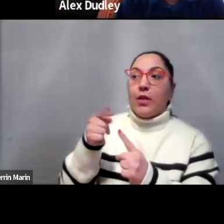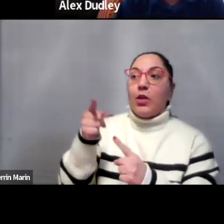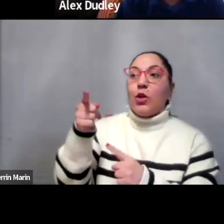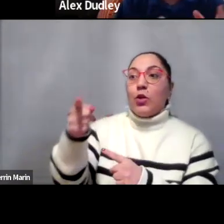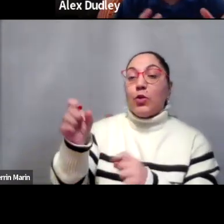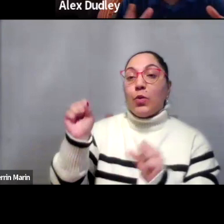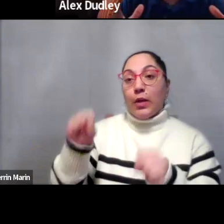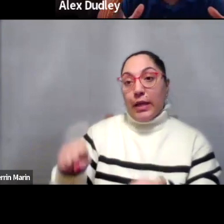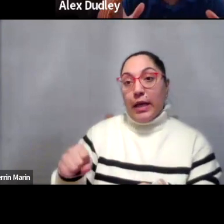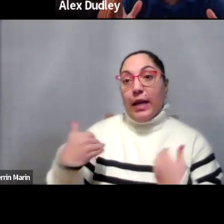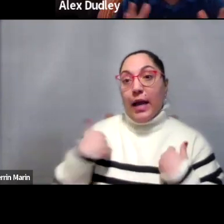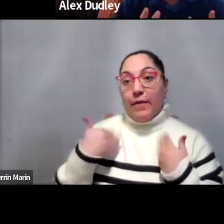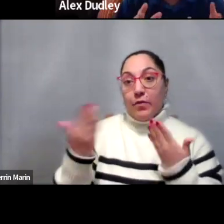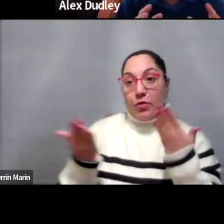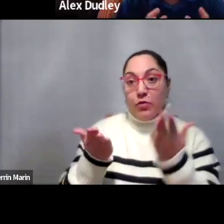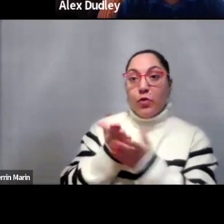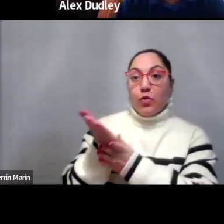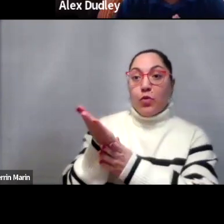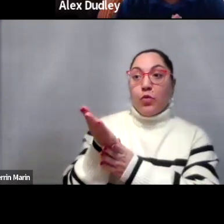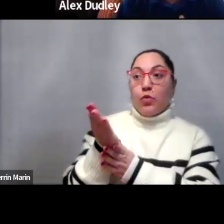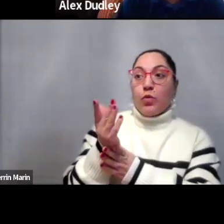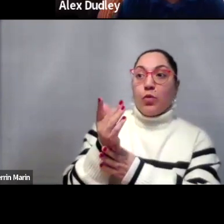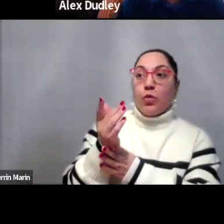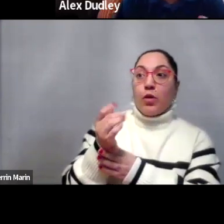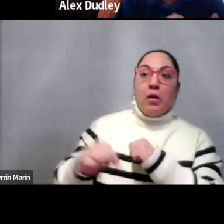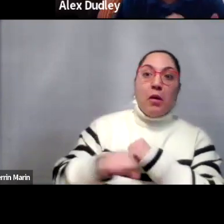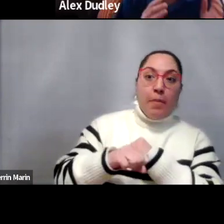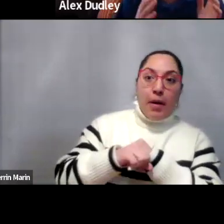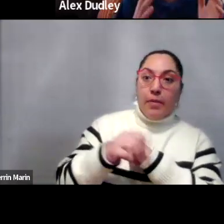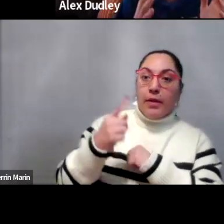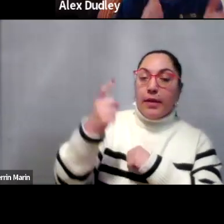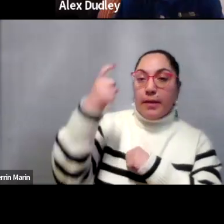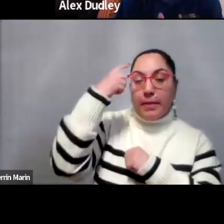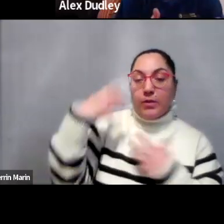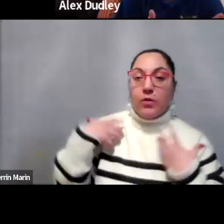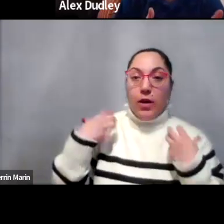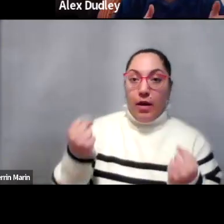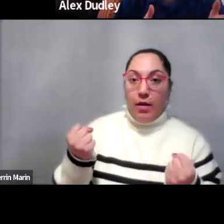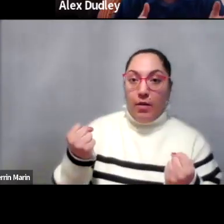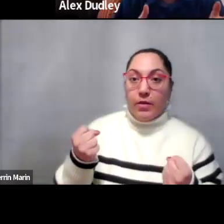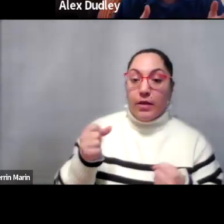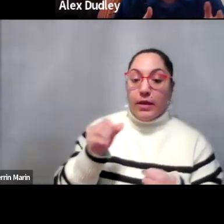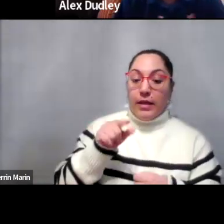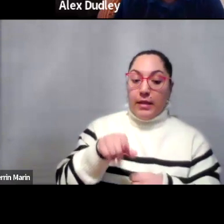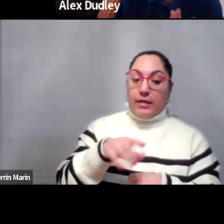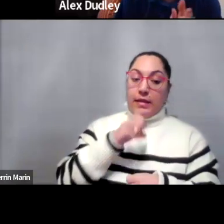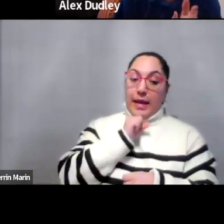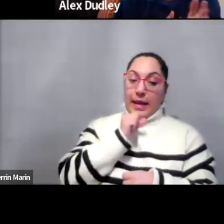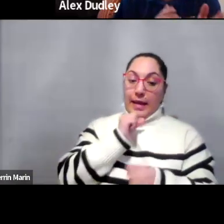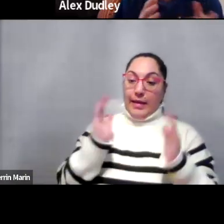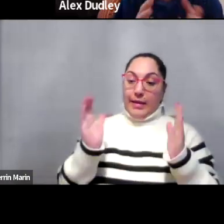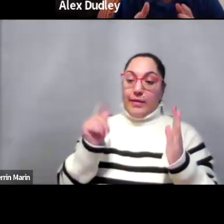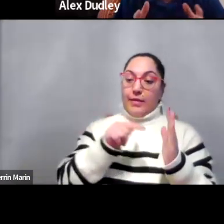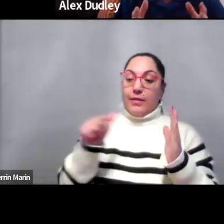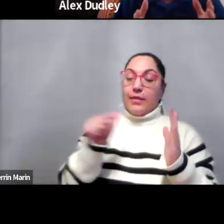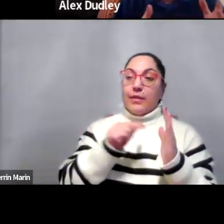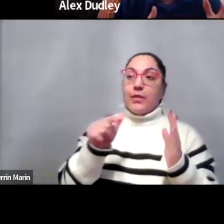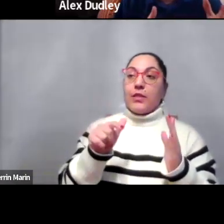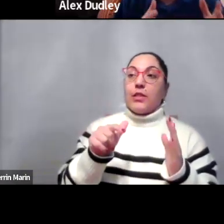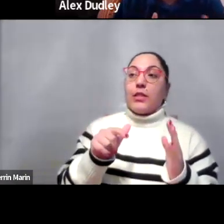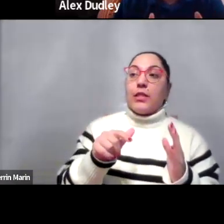eligible for services under the public mental health system, which is one of those at this age range. It's typically one of those social